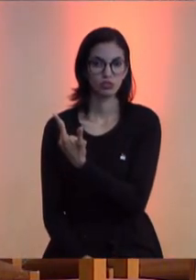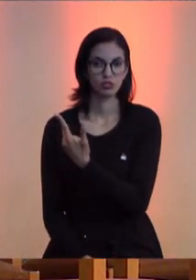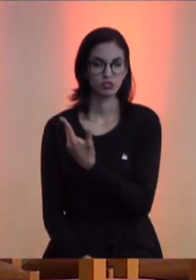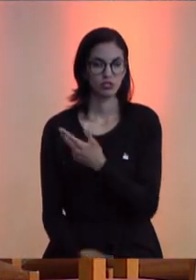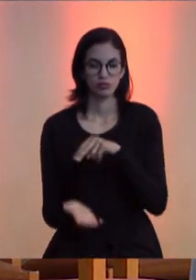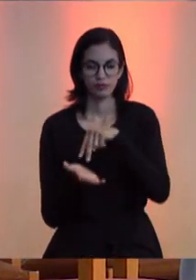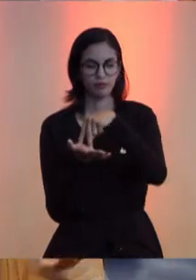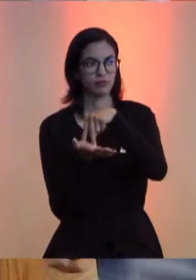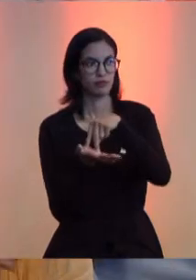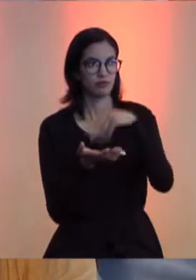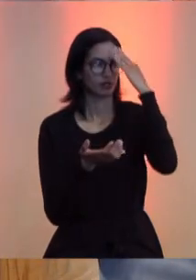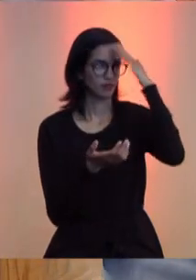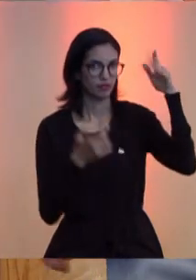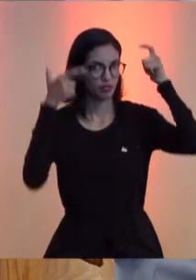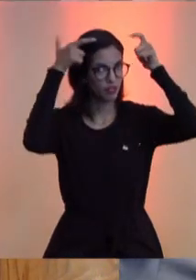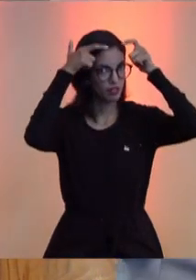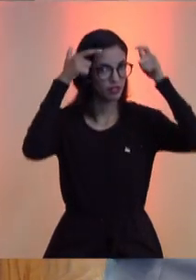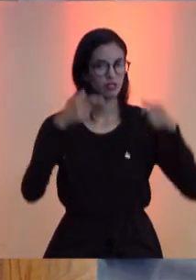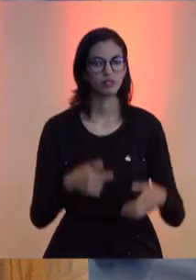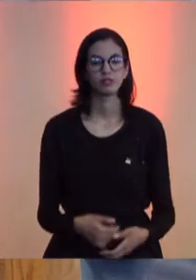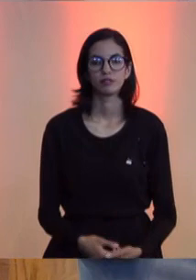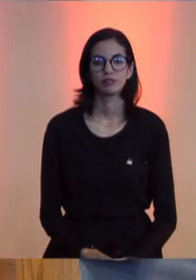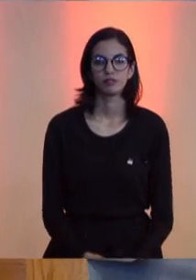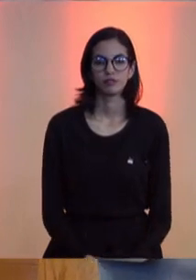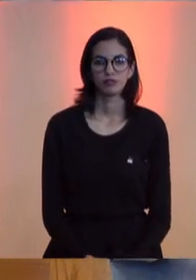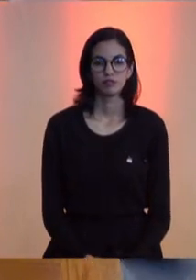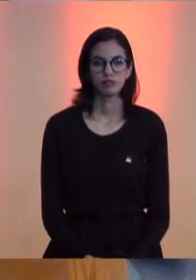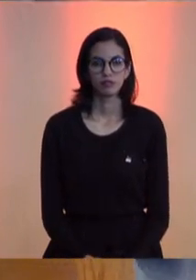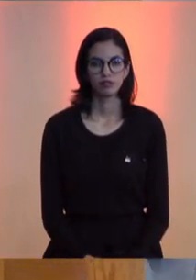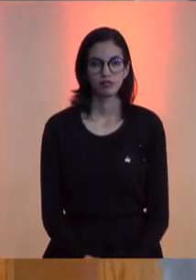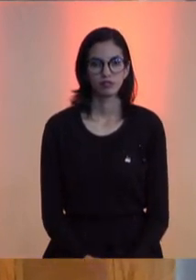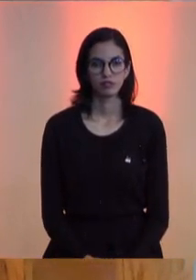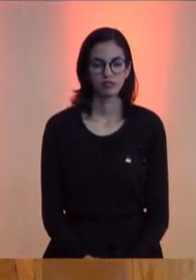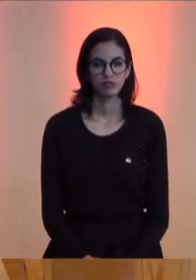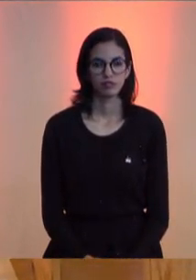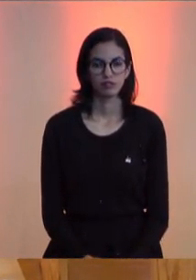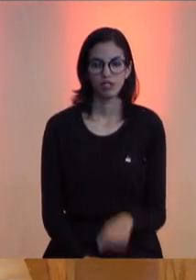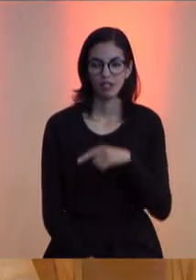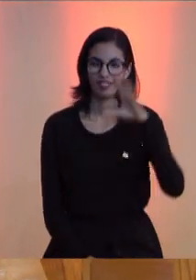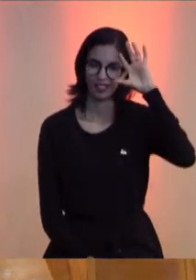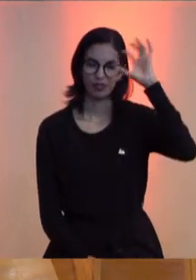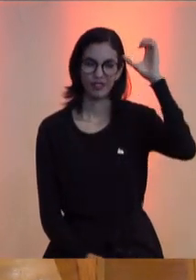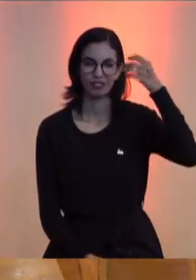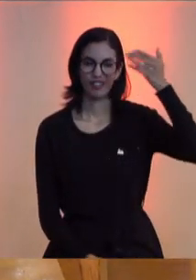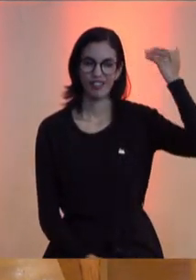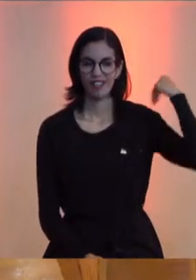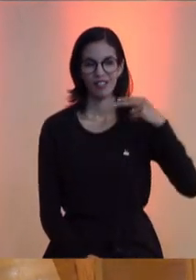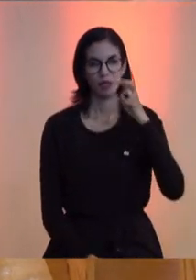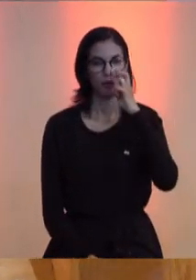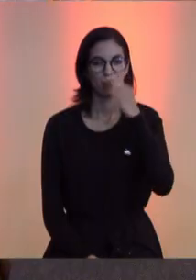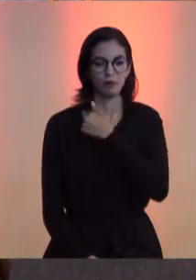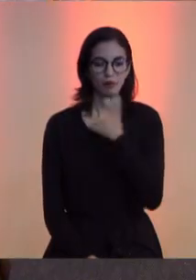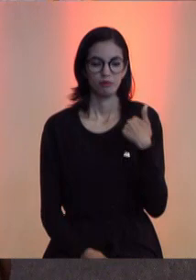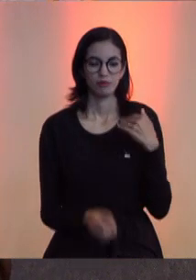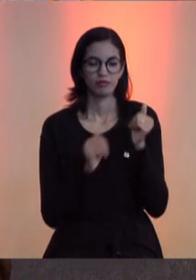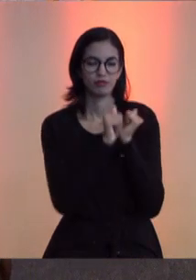rey Nabucodonosor, they remembered the stories that the parents taught them. Allí recordaron las historias que sus padres les relataban.